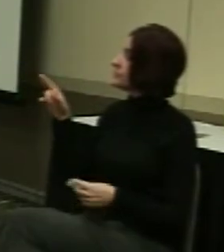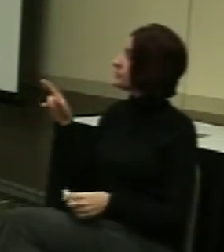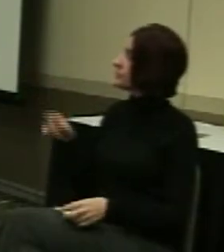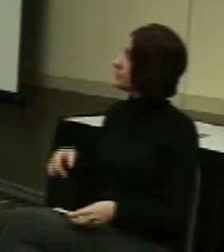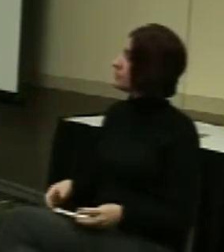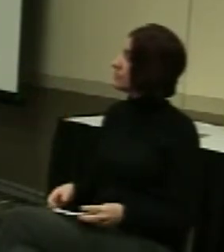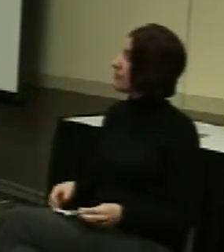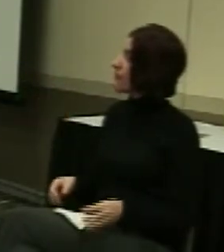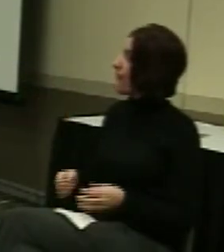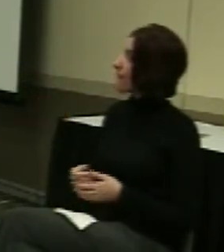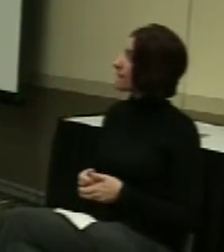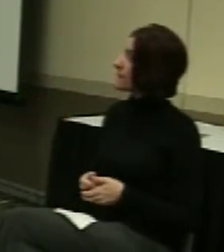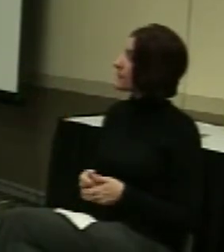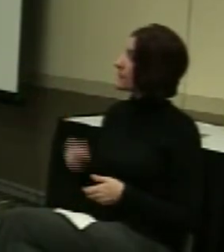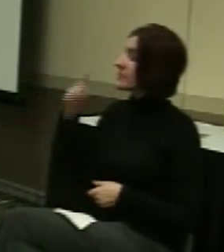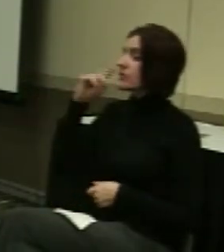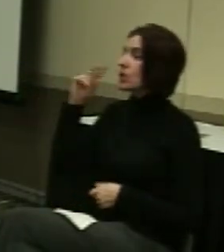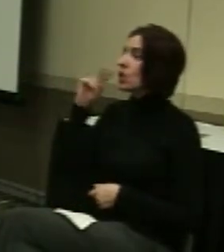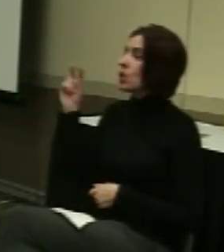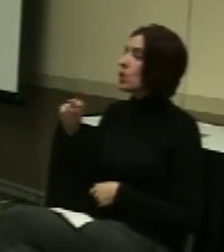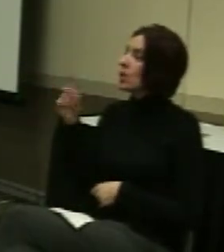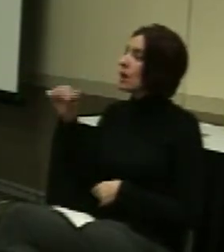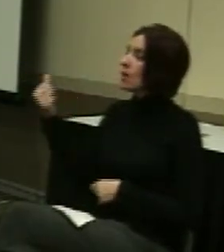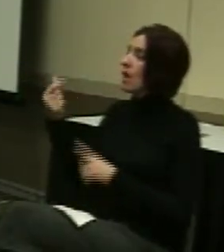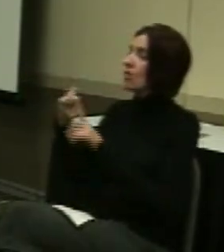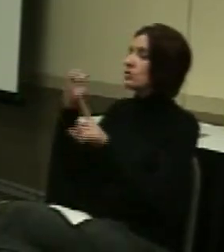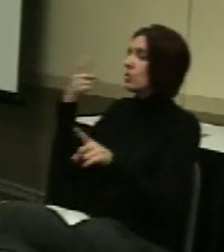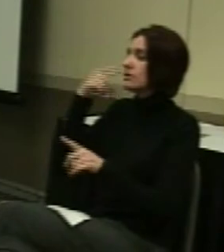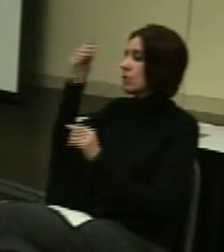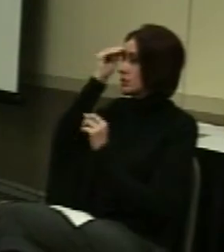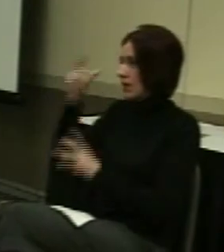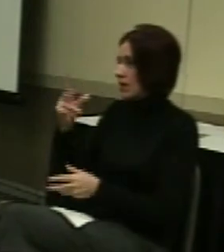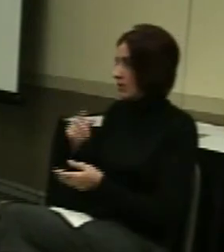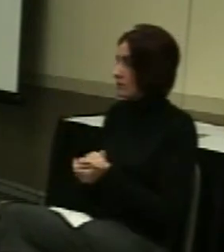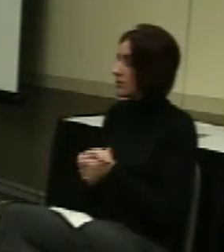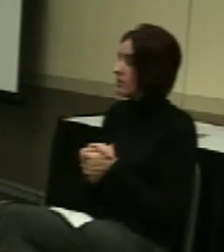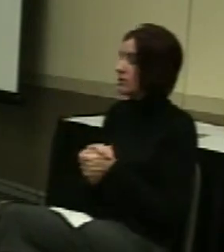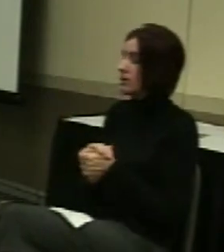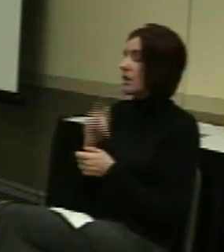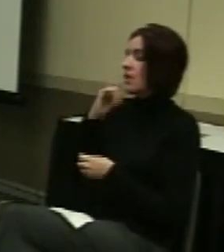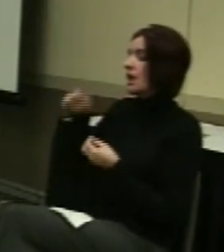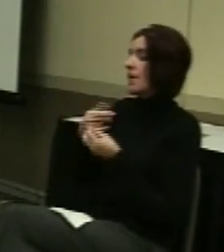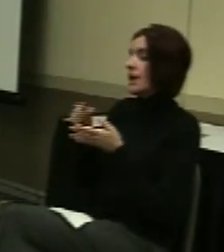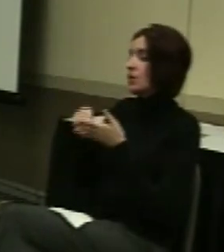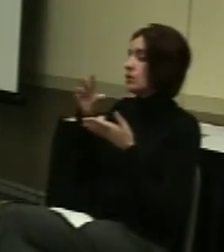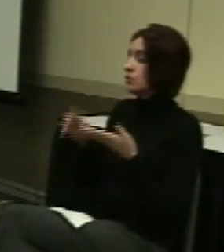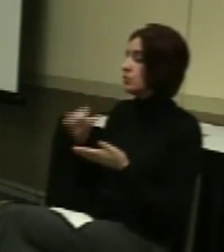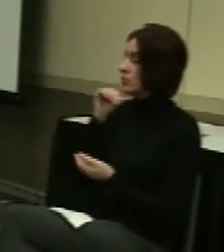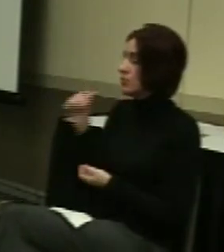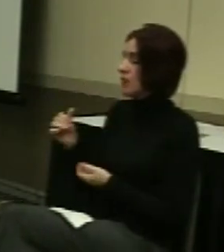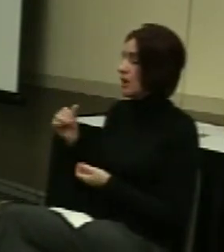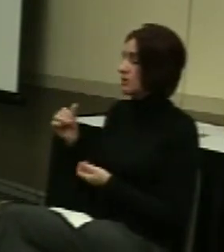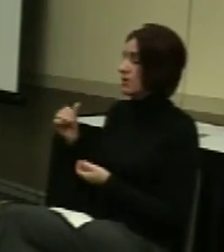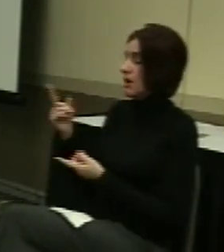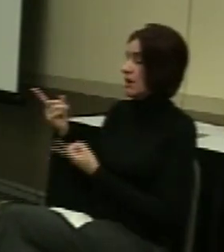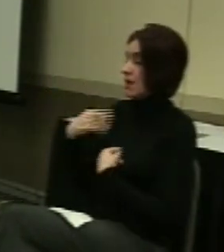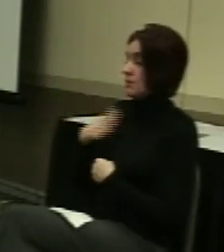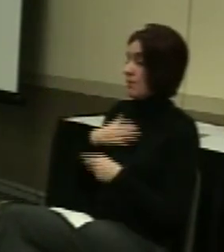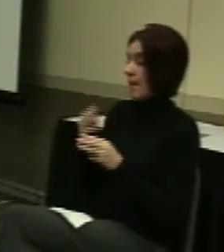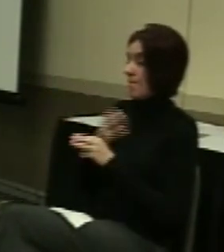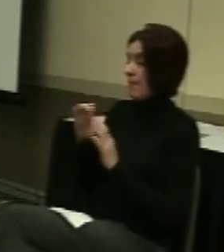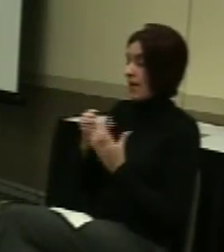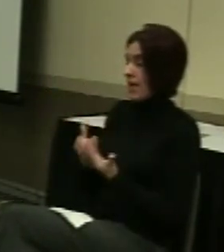at another source for data, being a student who does not attend in my math class, I already